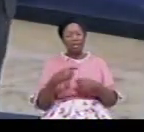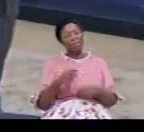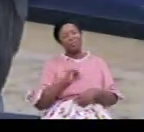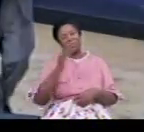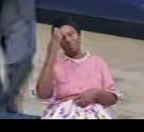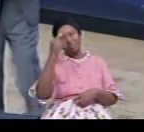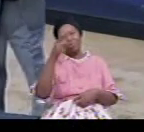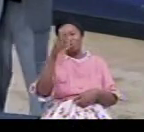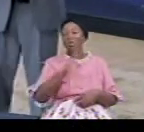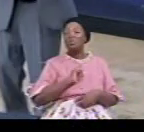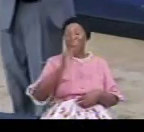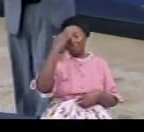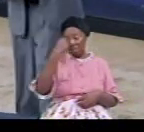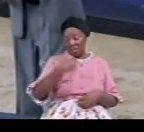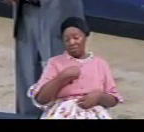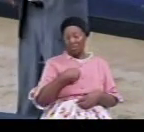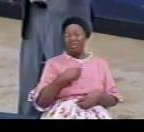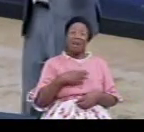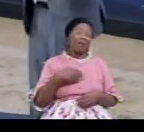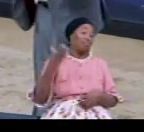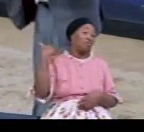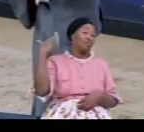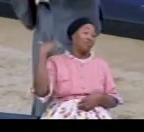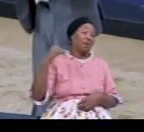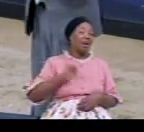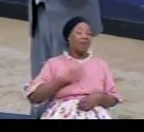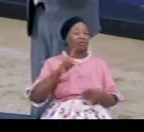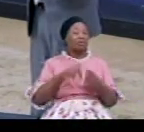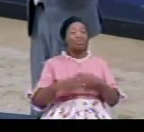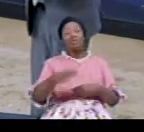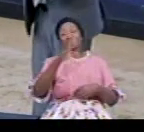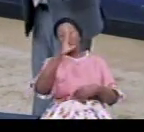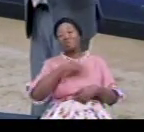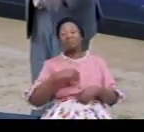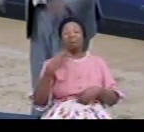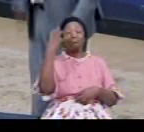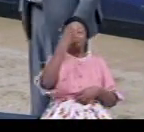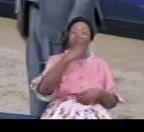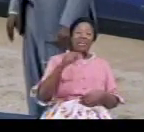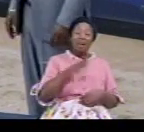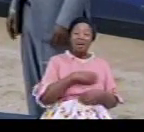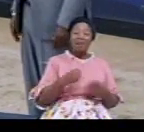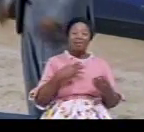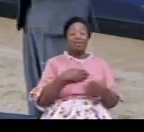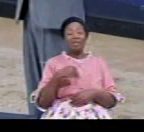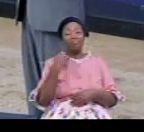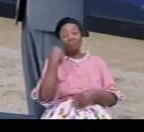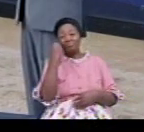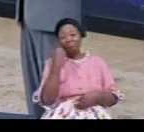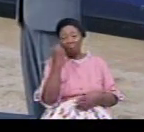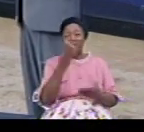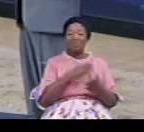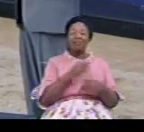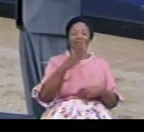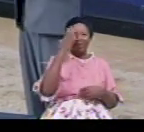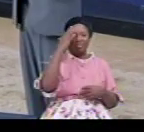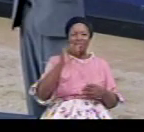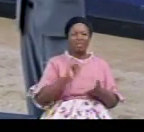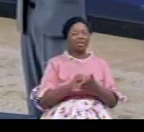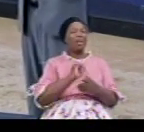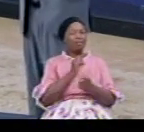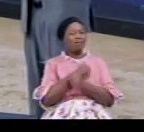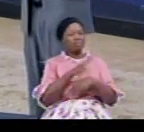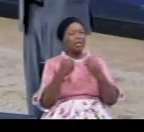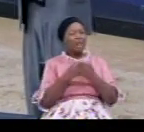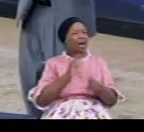have good days, I used to drink, I used to do that, womanize and do all that, and I remember all